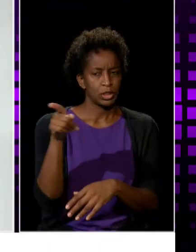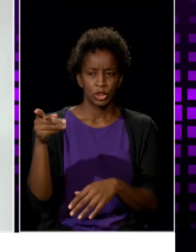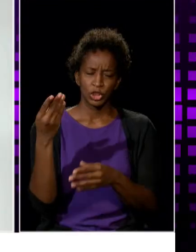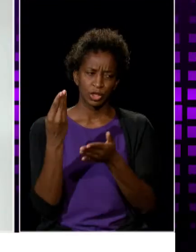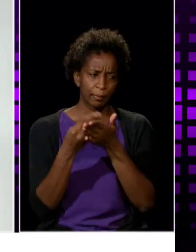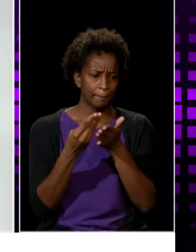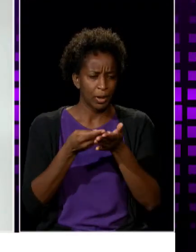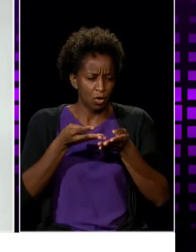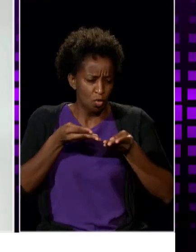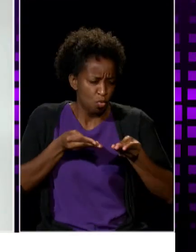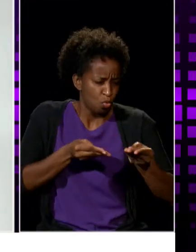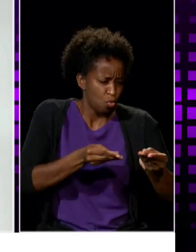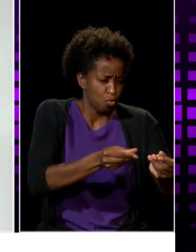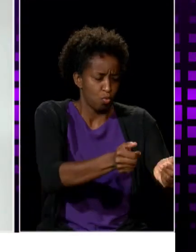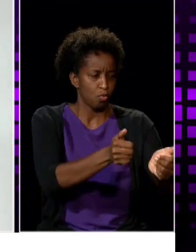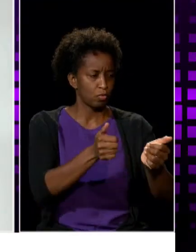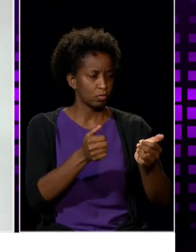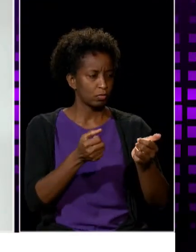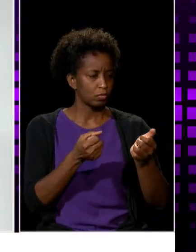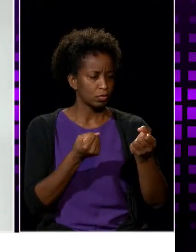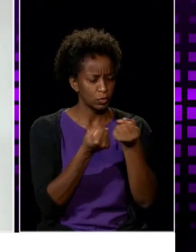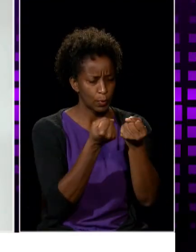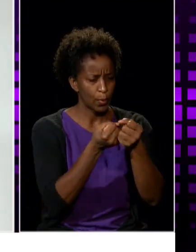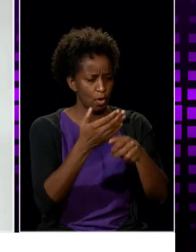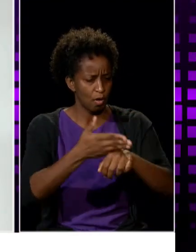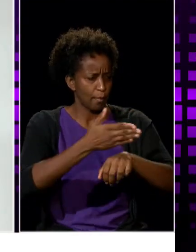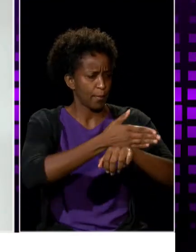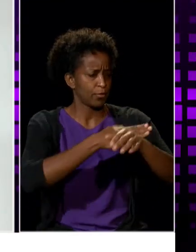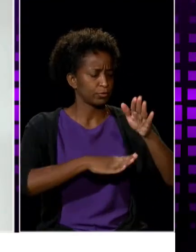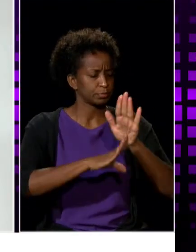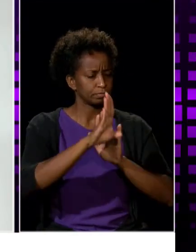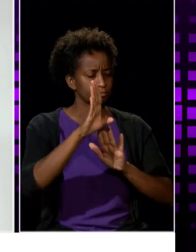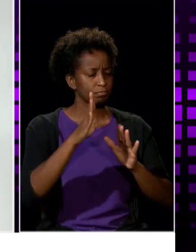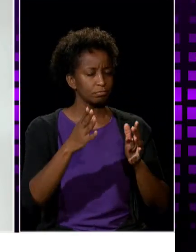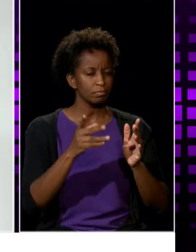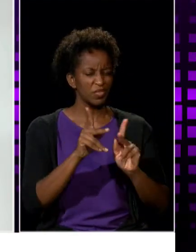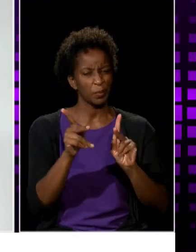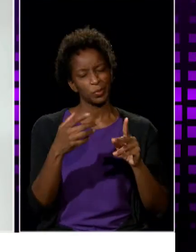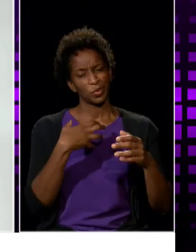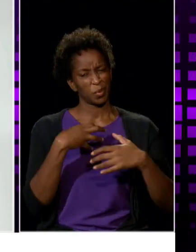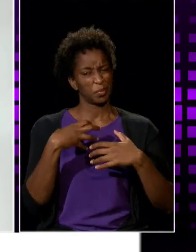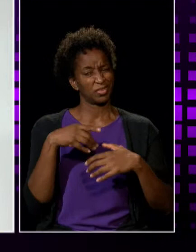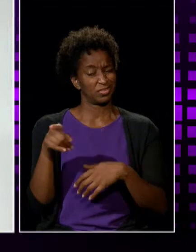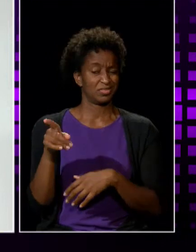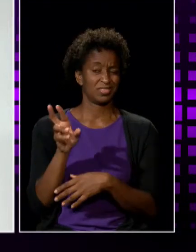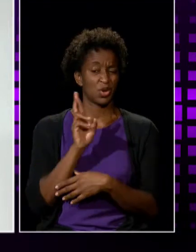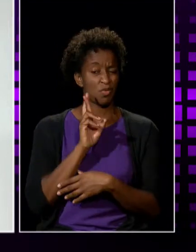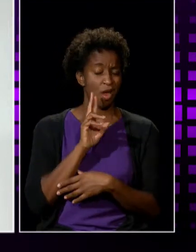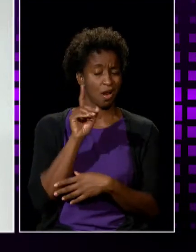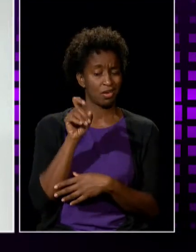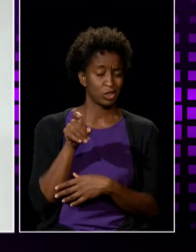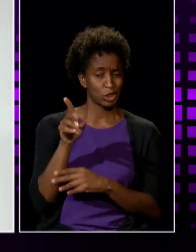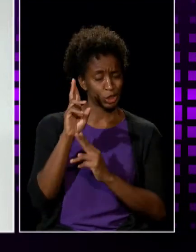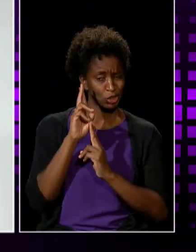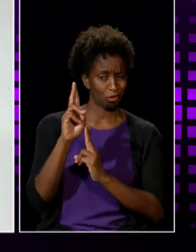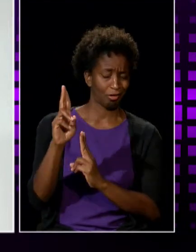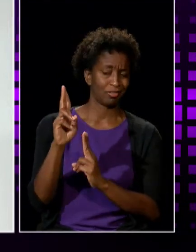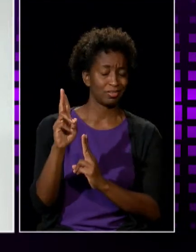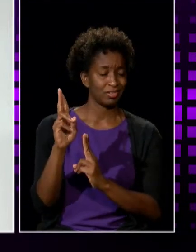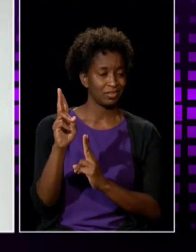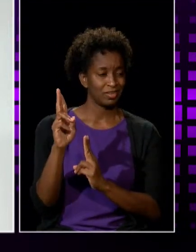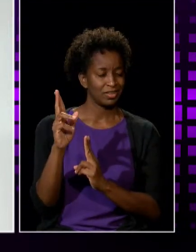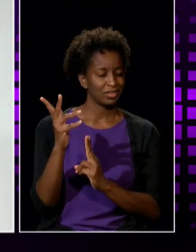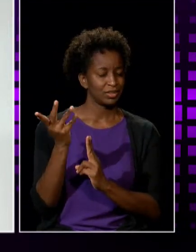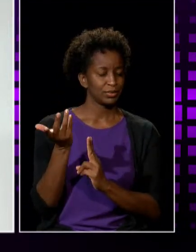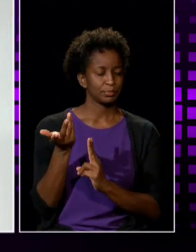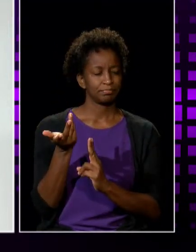to whether Rihanna deserves or doesn't deserve um, to be given or to be awarded the